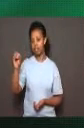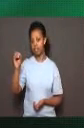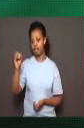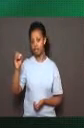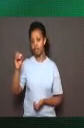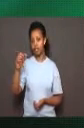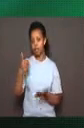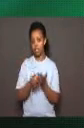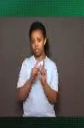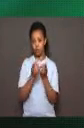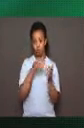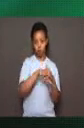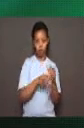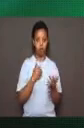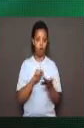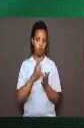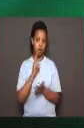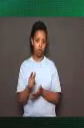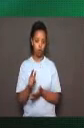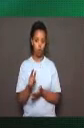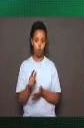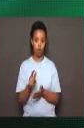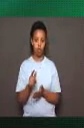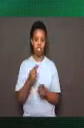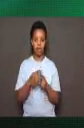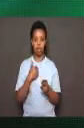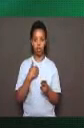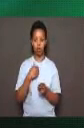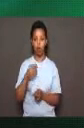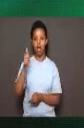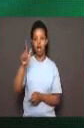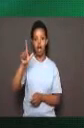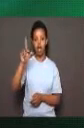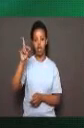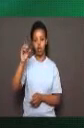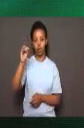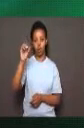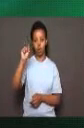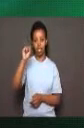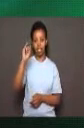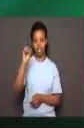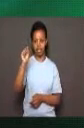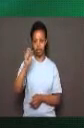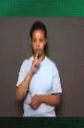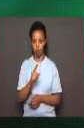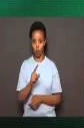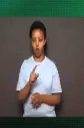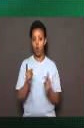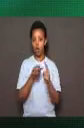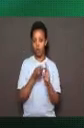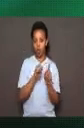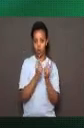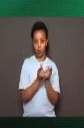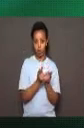within this group are called aldoses. The second group is called